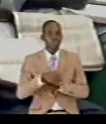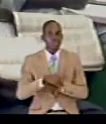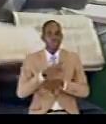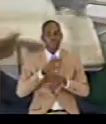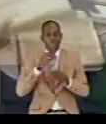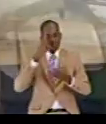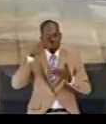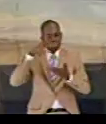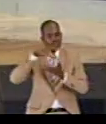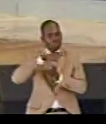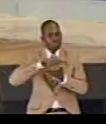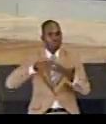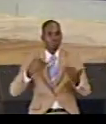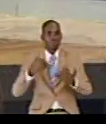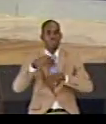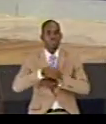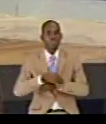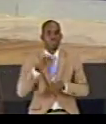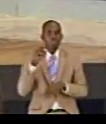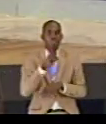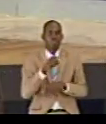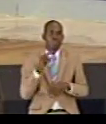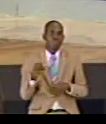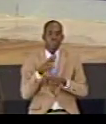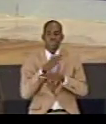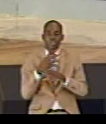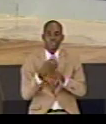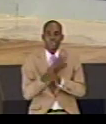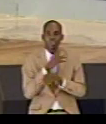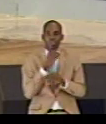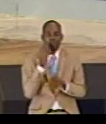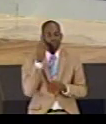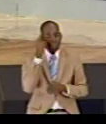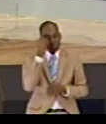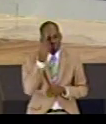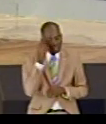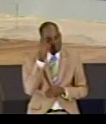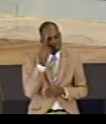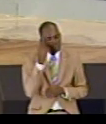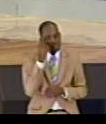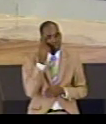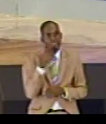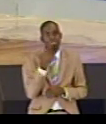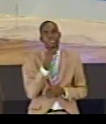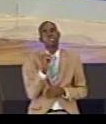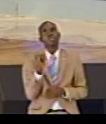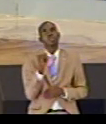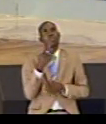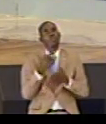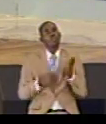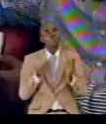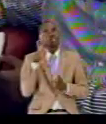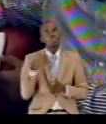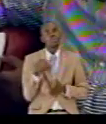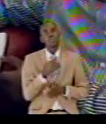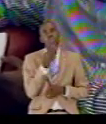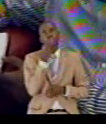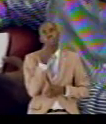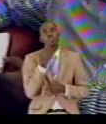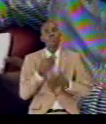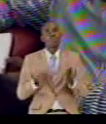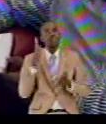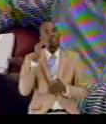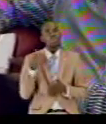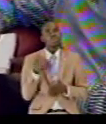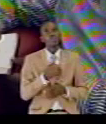confusion tonight. Therefore, take no thought, saying, what shall we eat, or what shall we